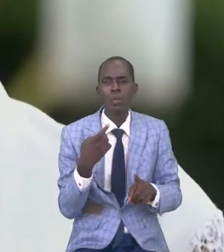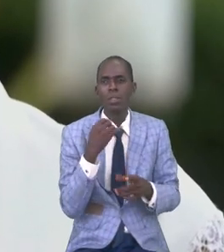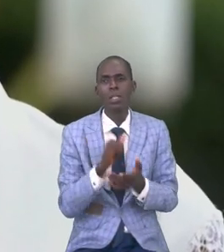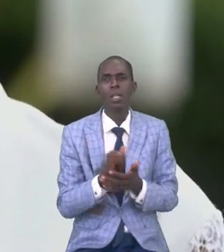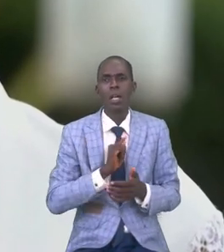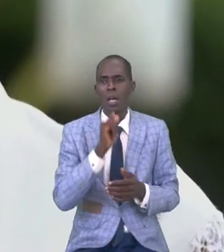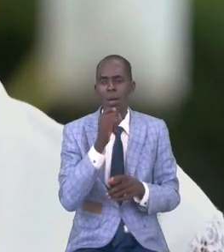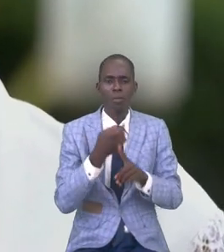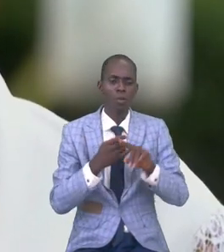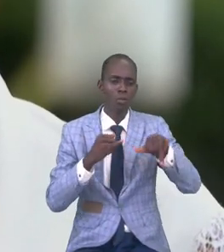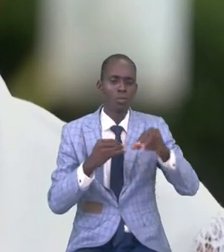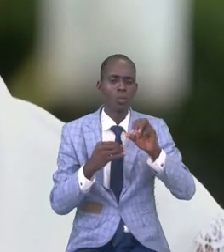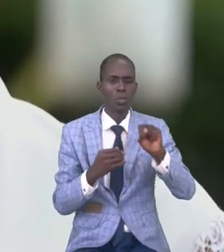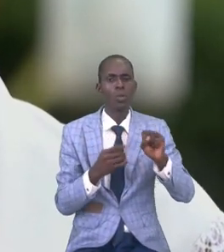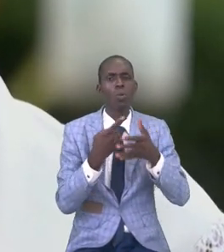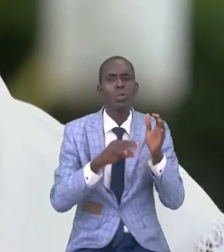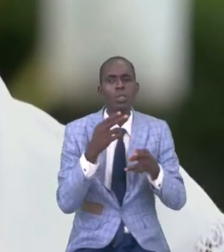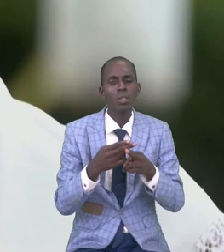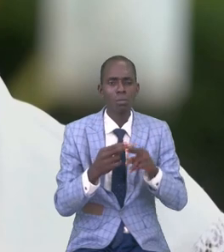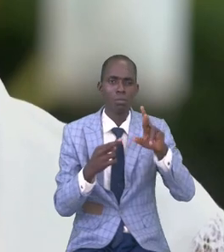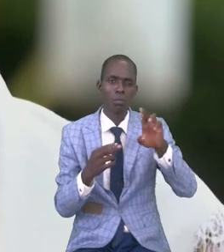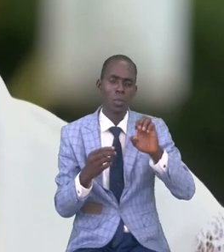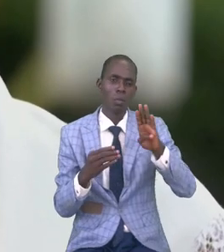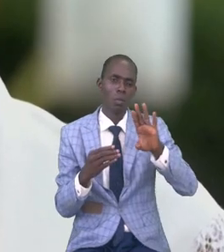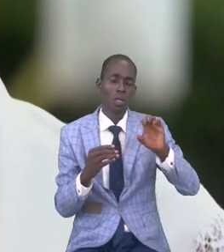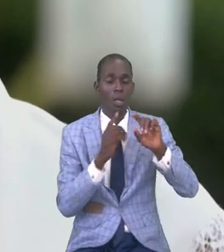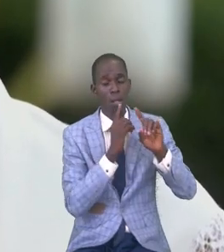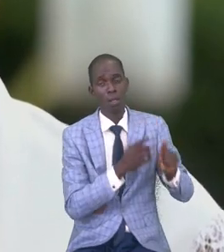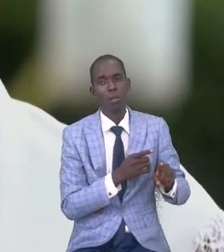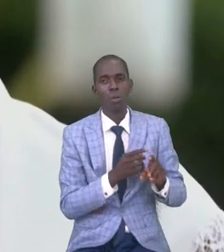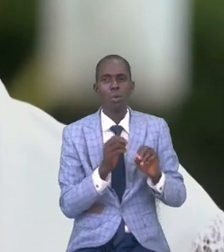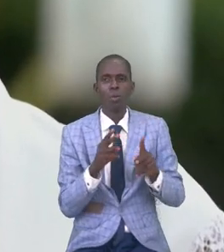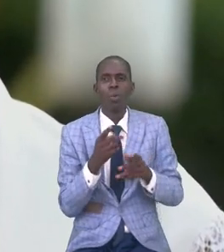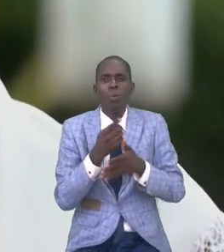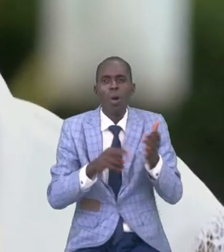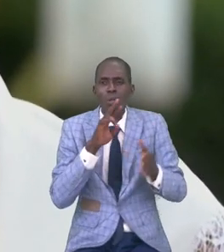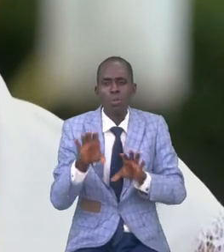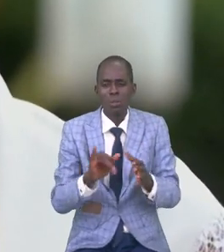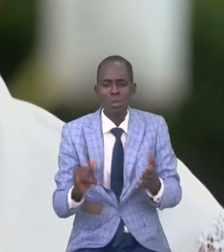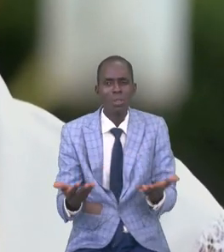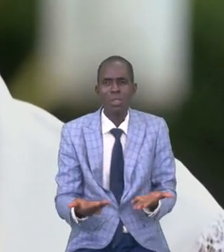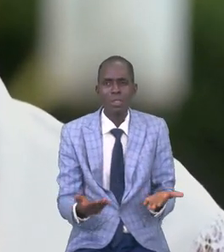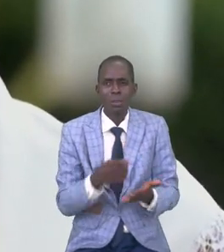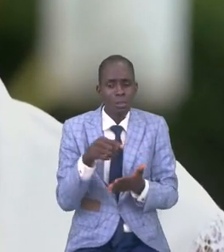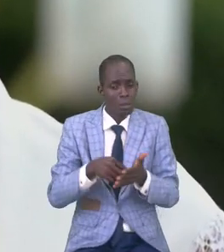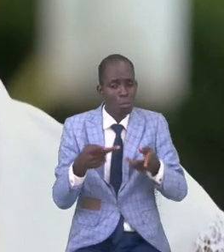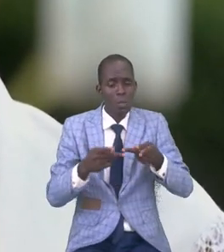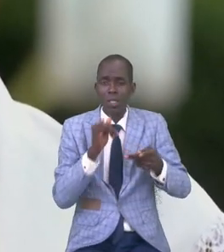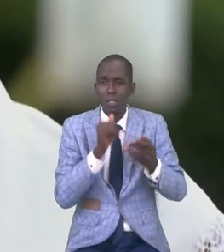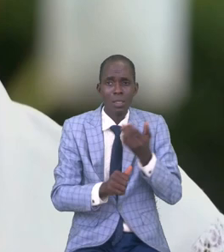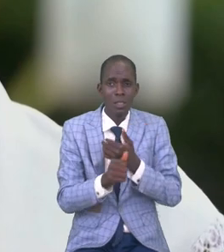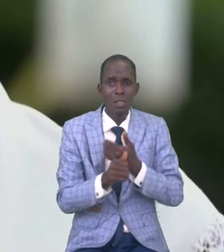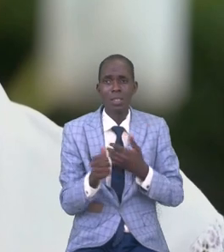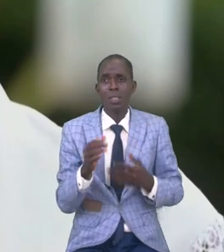from Jos. What's your name?" I said, "My name is Rebecca." He said, "What are you doing here? This place is dangerous. If you